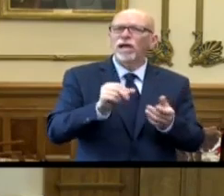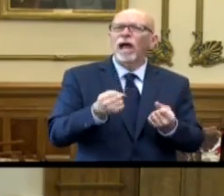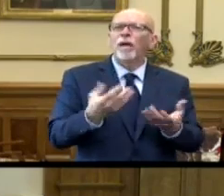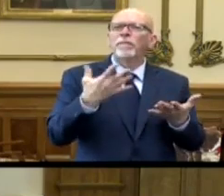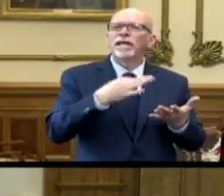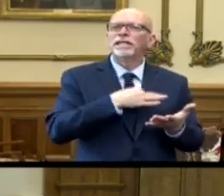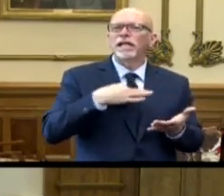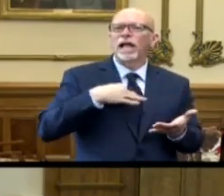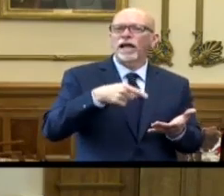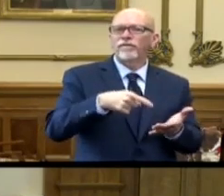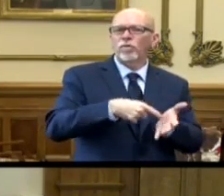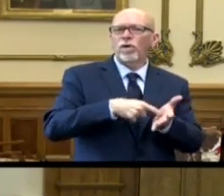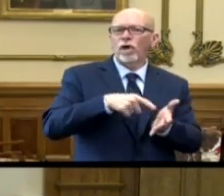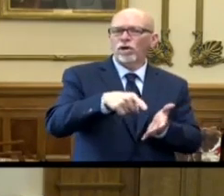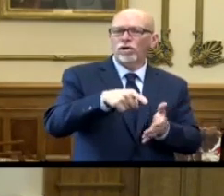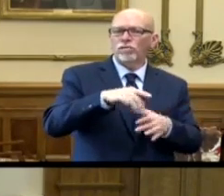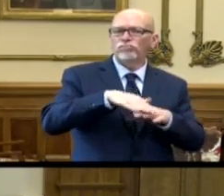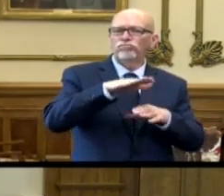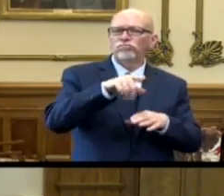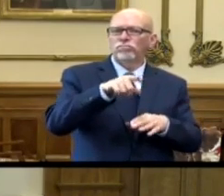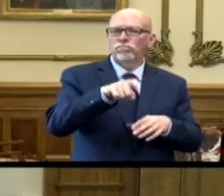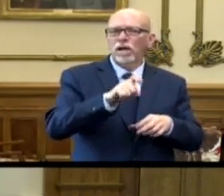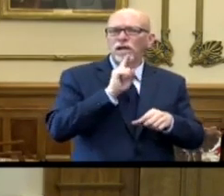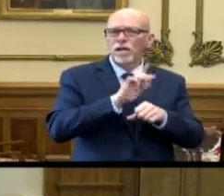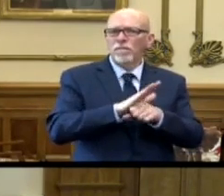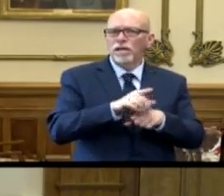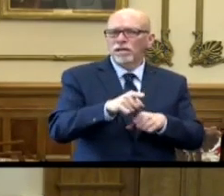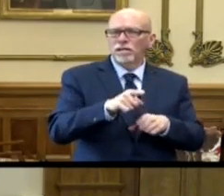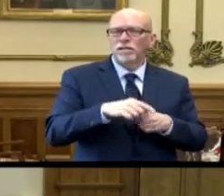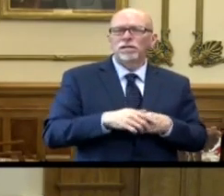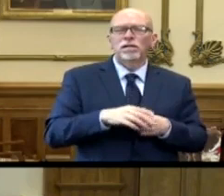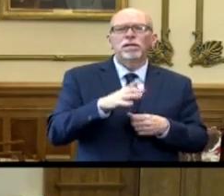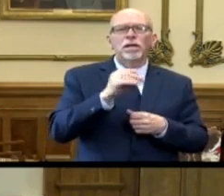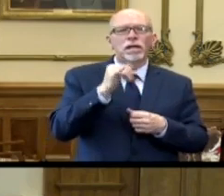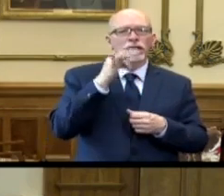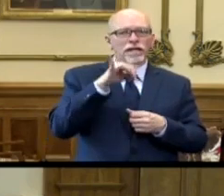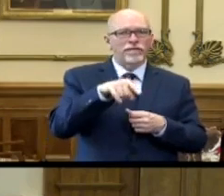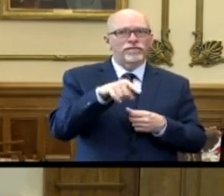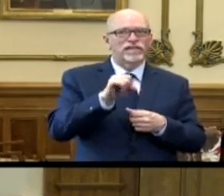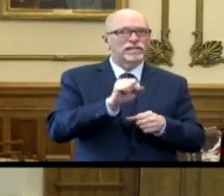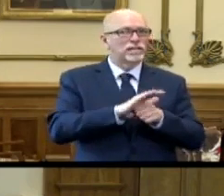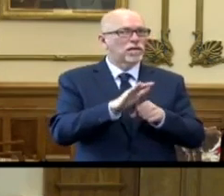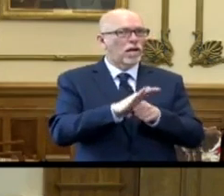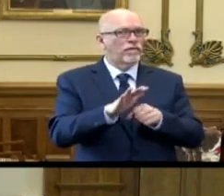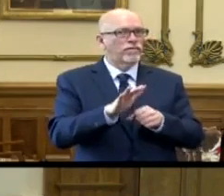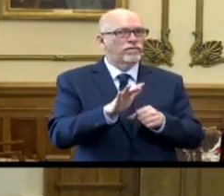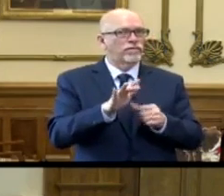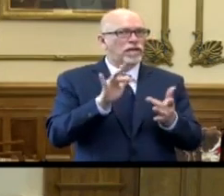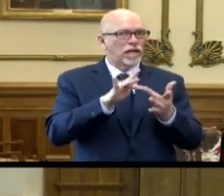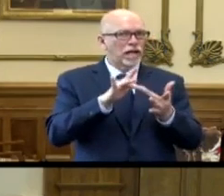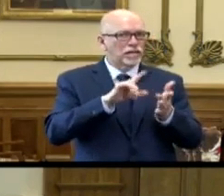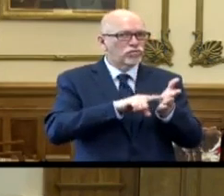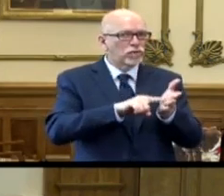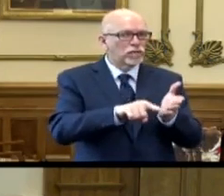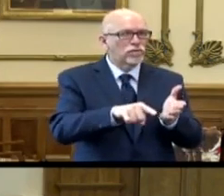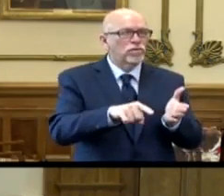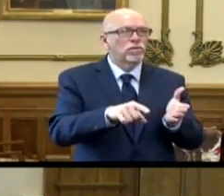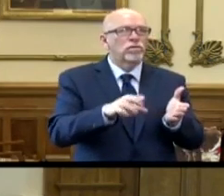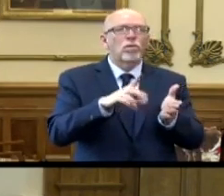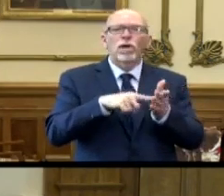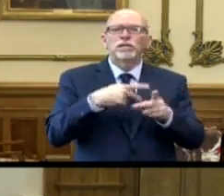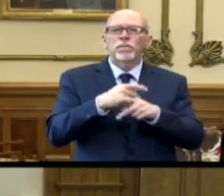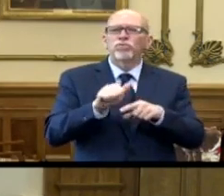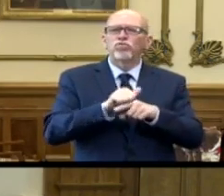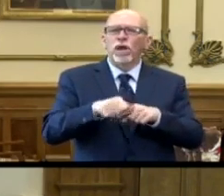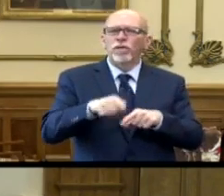how many they are committed to, and if that is enough contact tracers what kind of